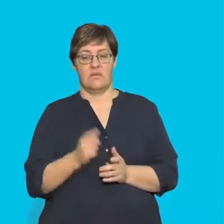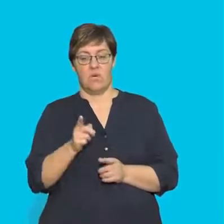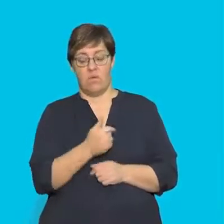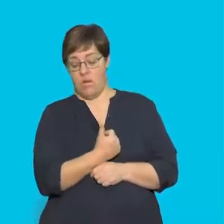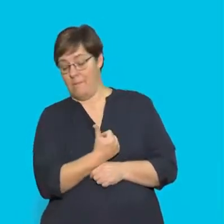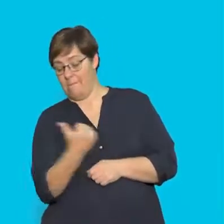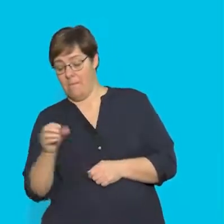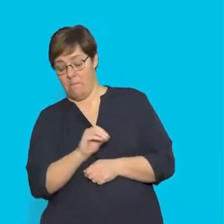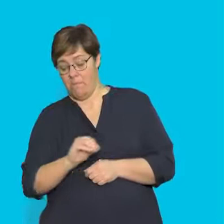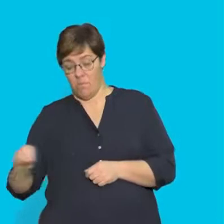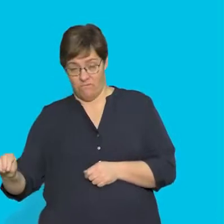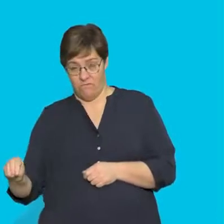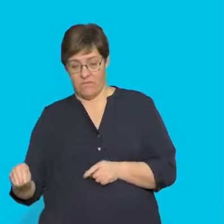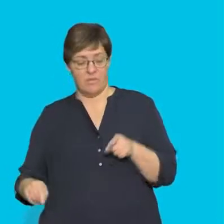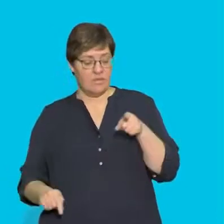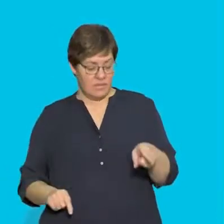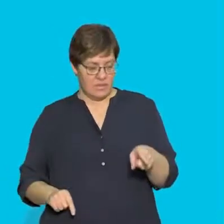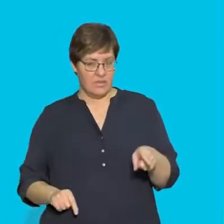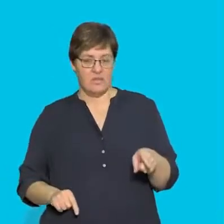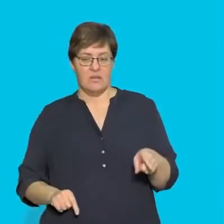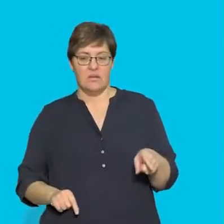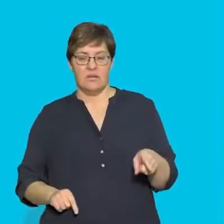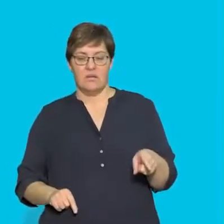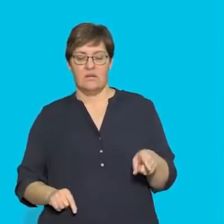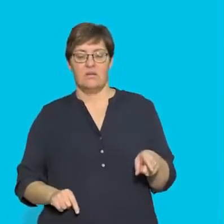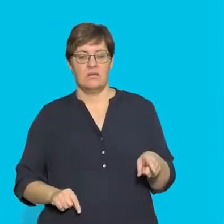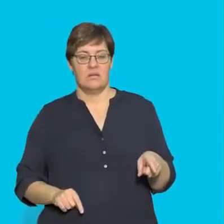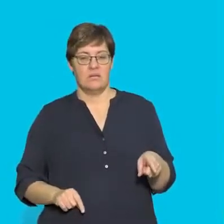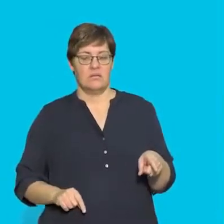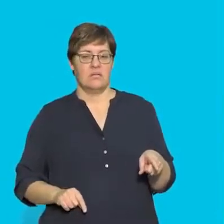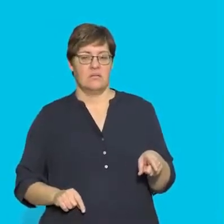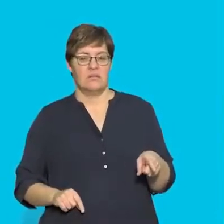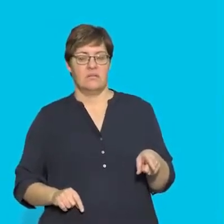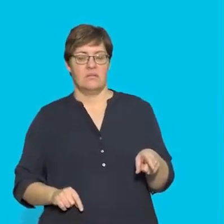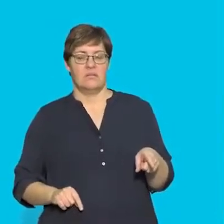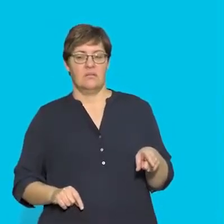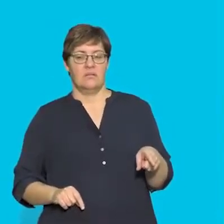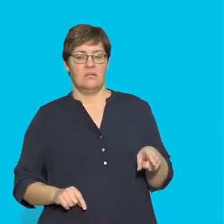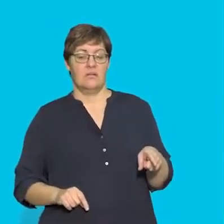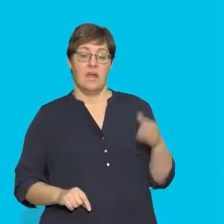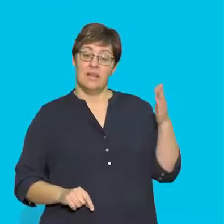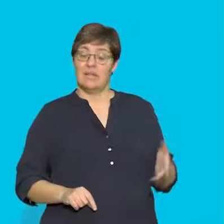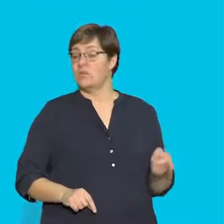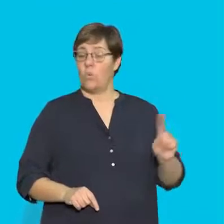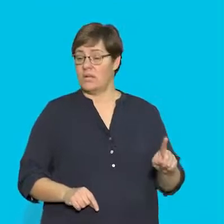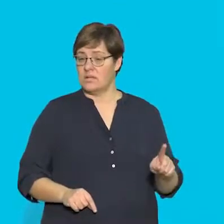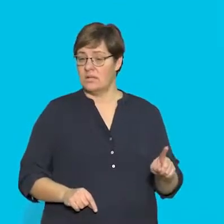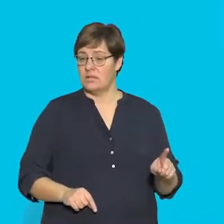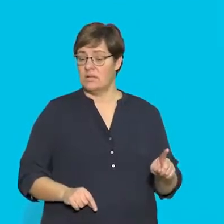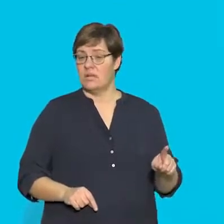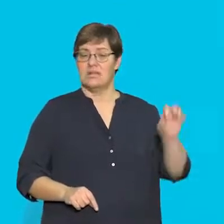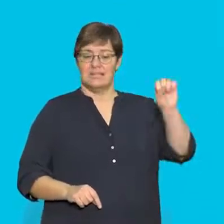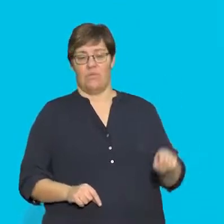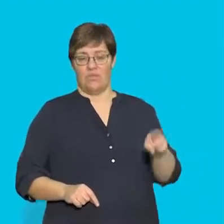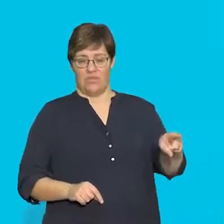North Pole away now. In which direction is the pole going to be at this end? Well, it's going to be a